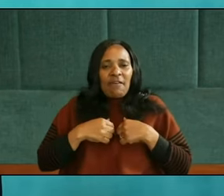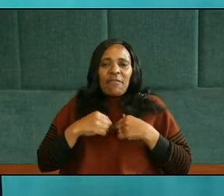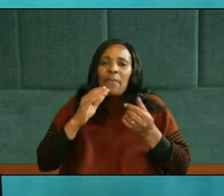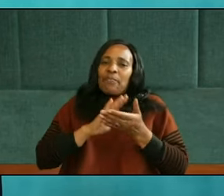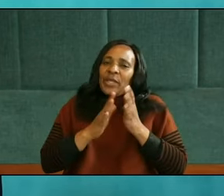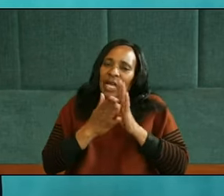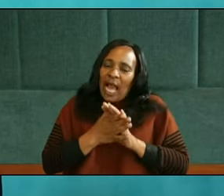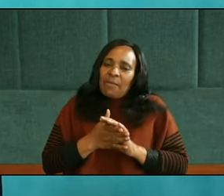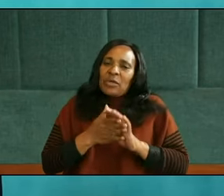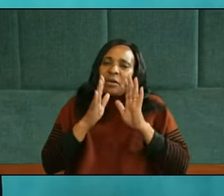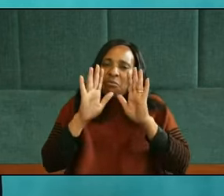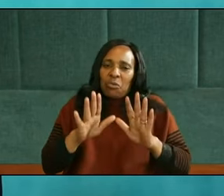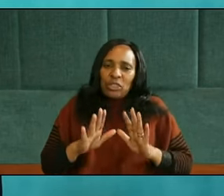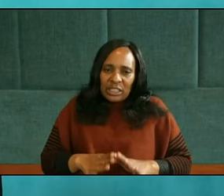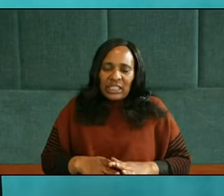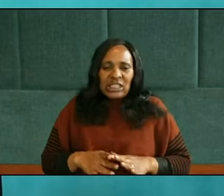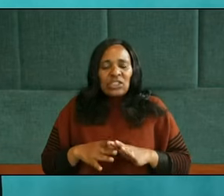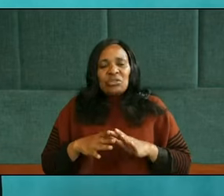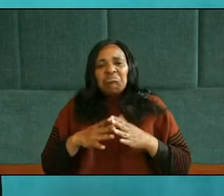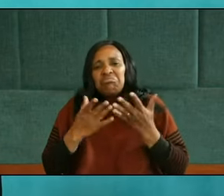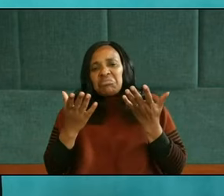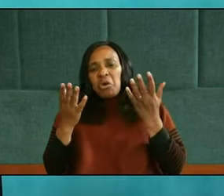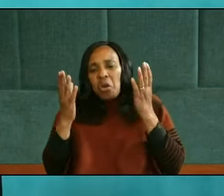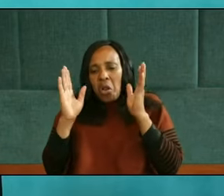become unimportant or restrained.